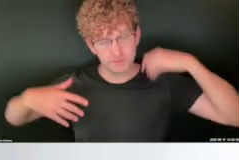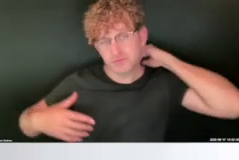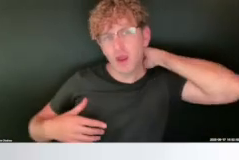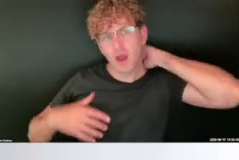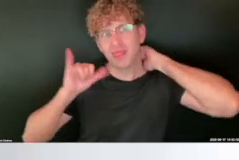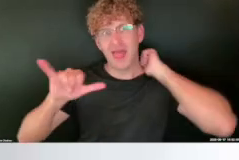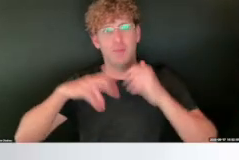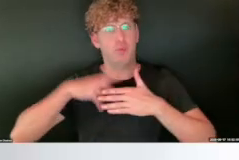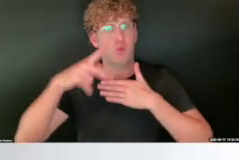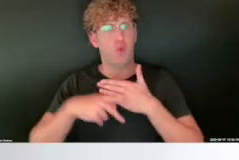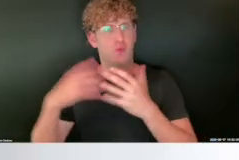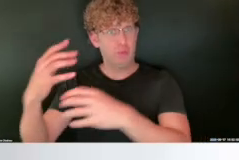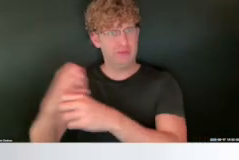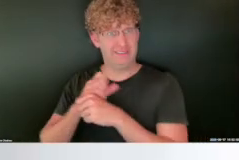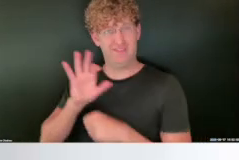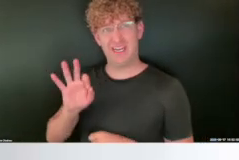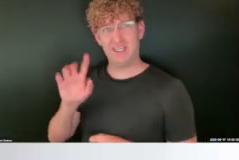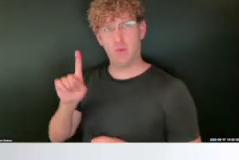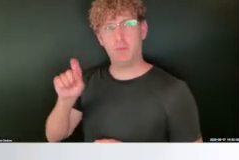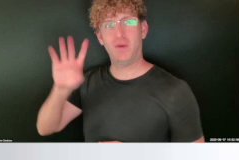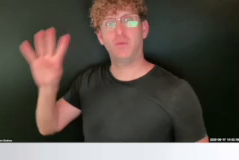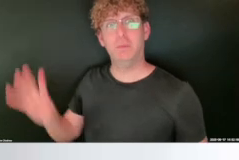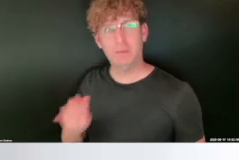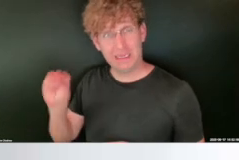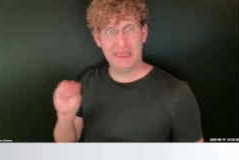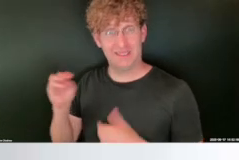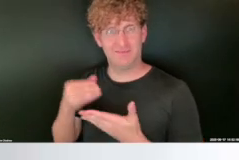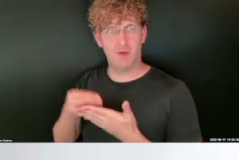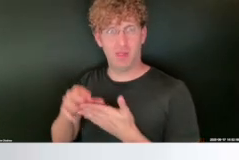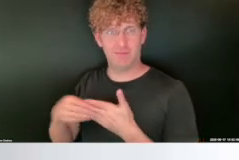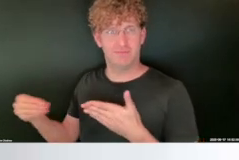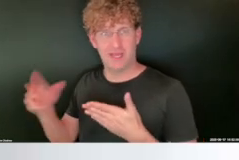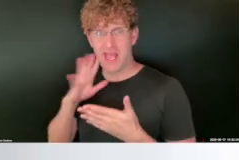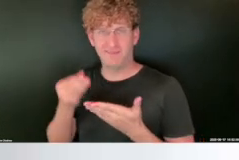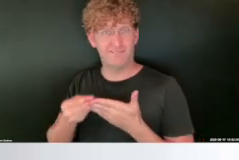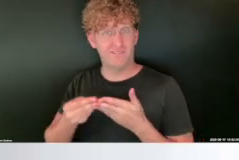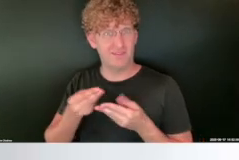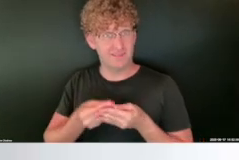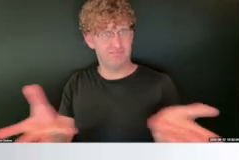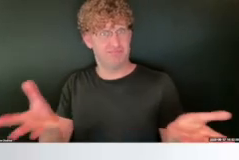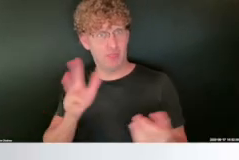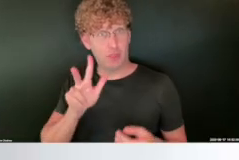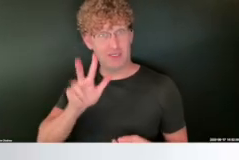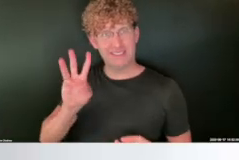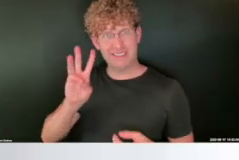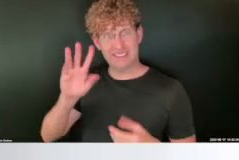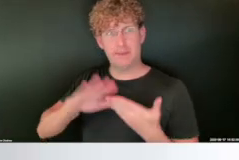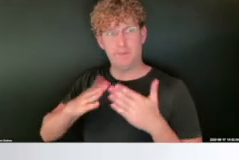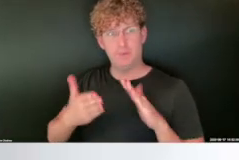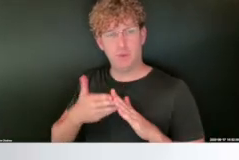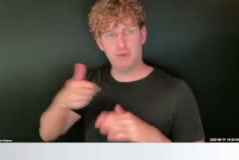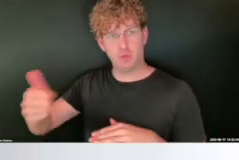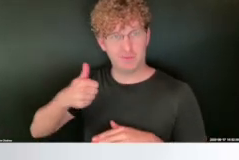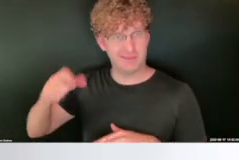needs assessments and 38 mobility projects over 2 funding windows. It's important to note that statewide CMO